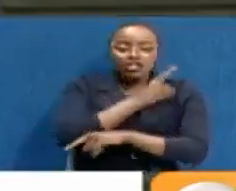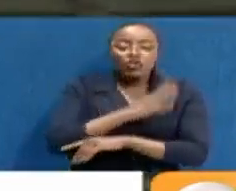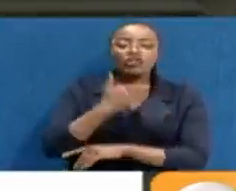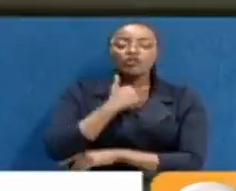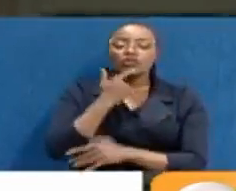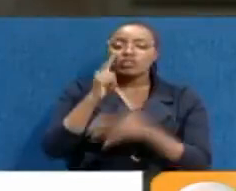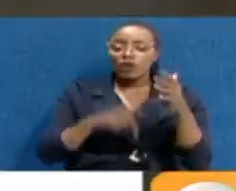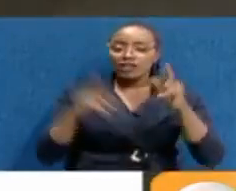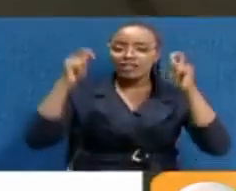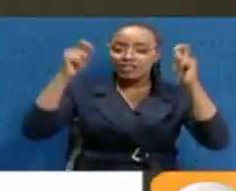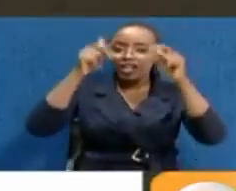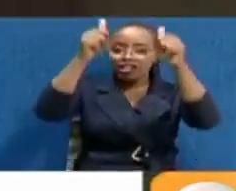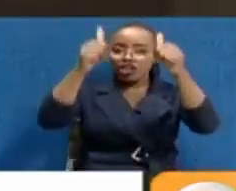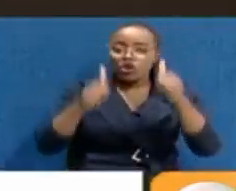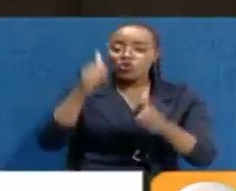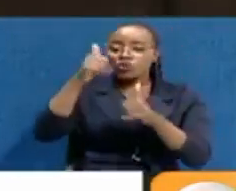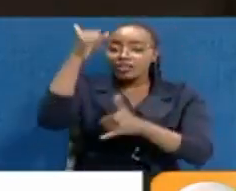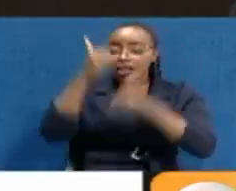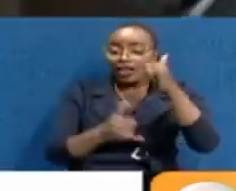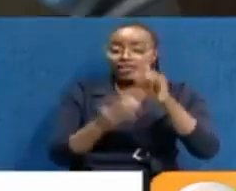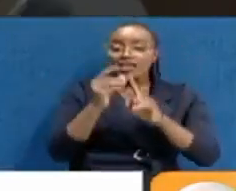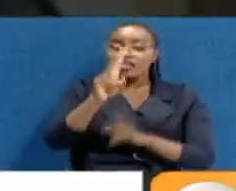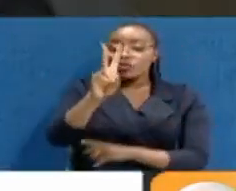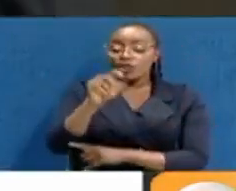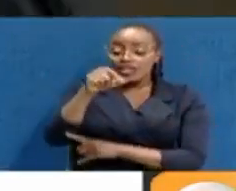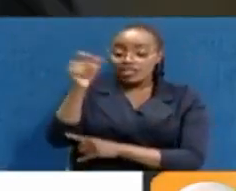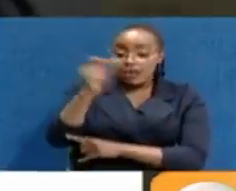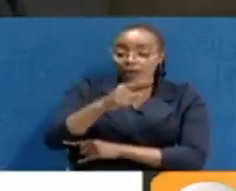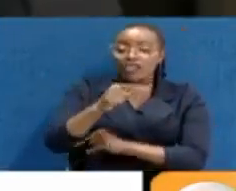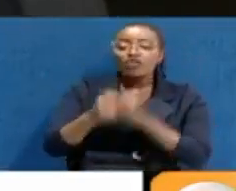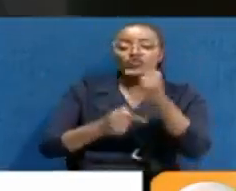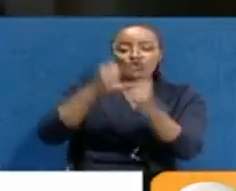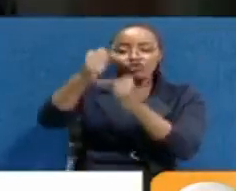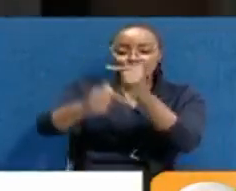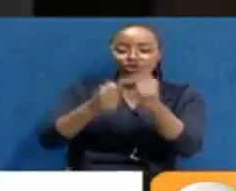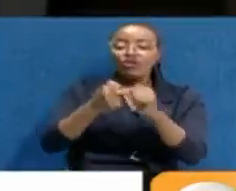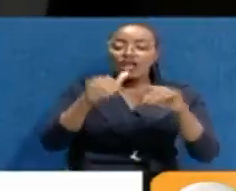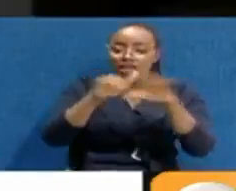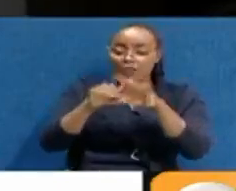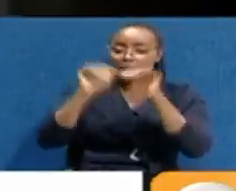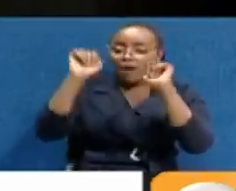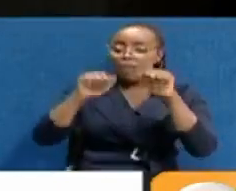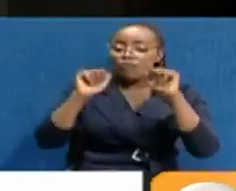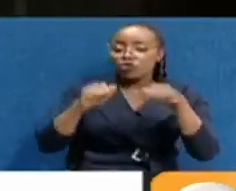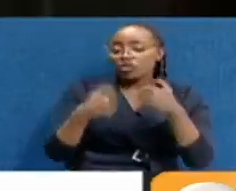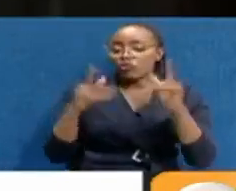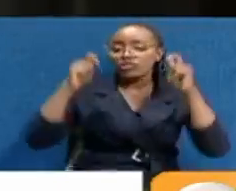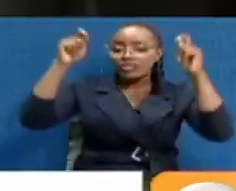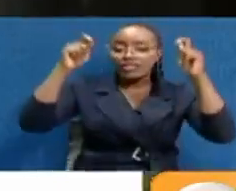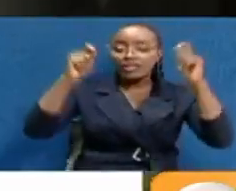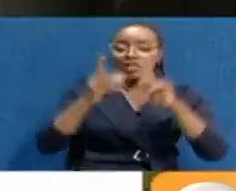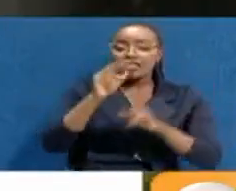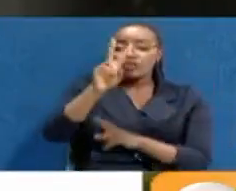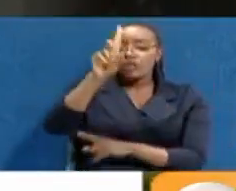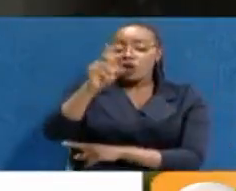Union maintains that the strike notice that lapses on the 20th of this month is still in effect, and that members are likely to down their tools on the